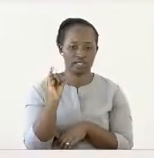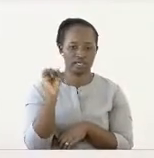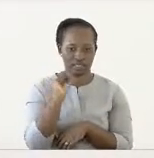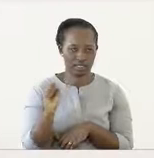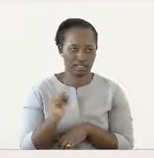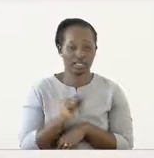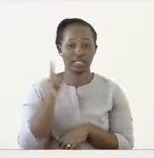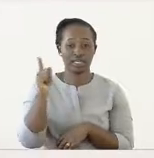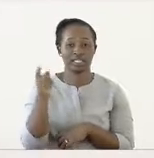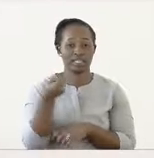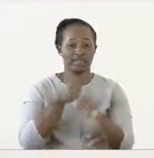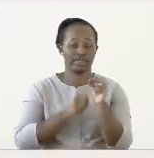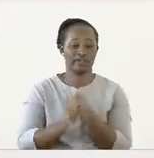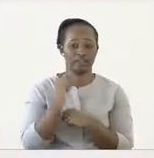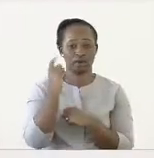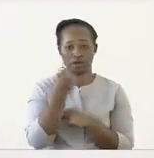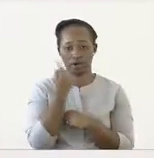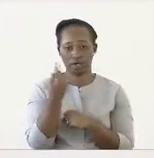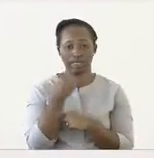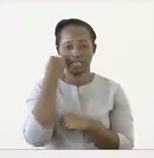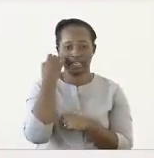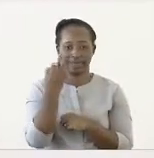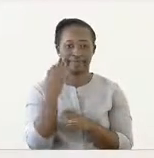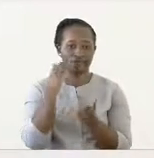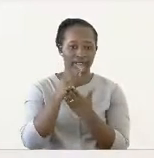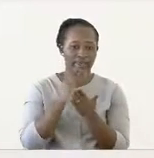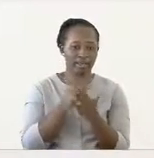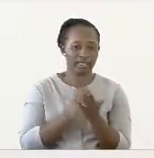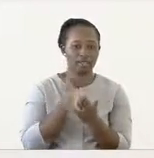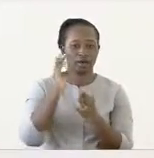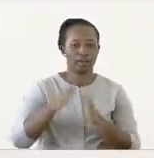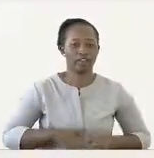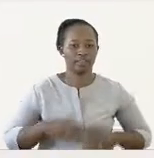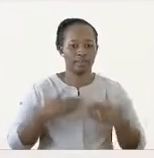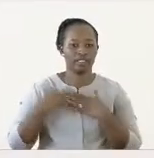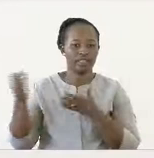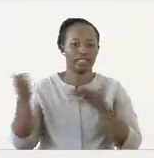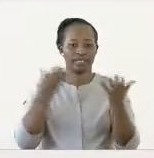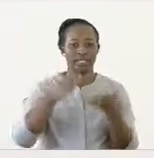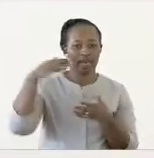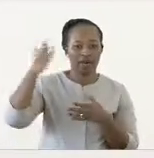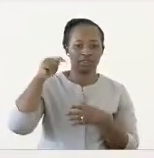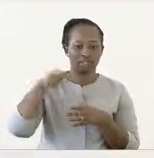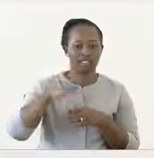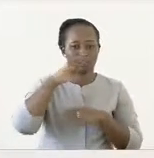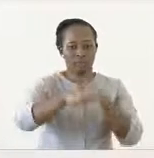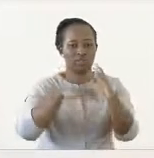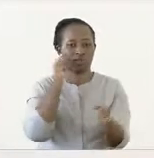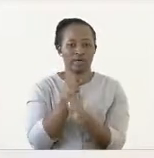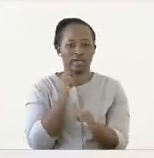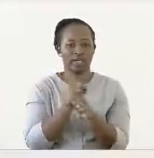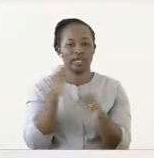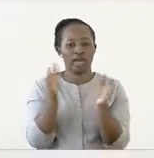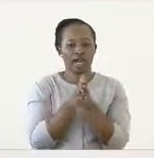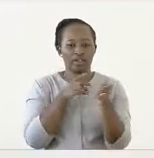Homeostasis is effectively only if the parts of the body that carry out these processes work and